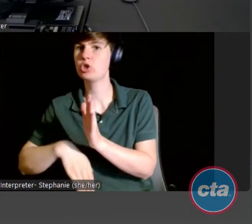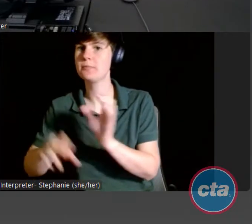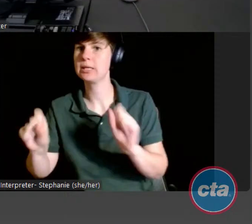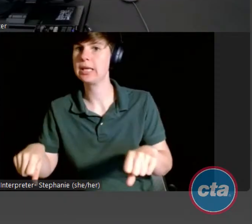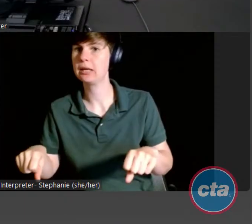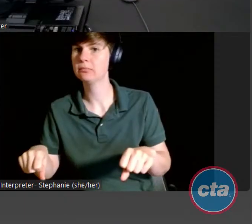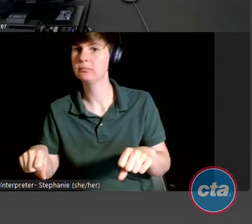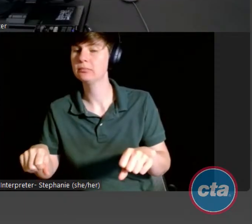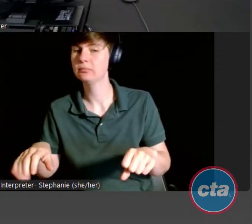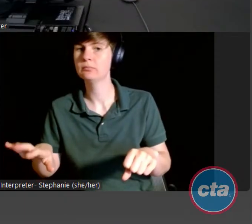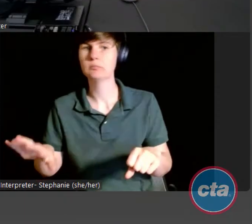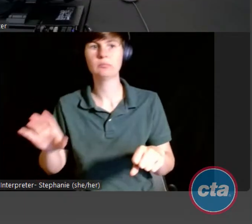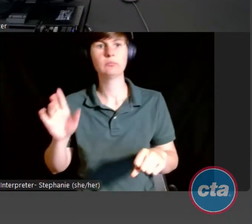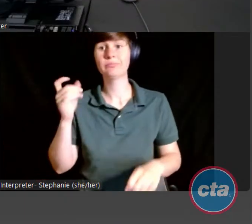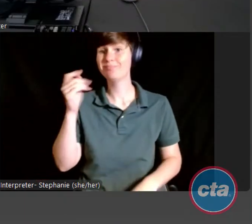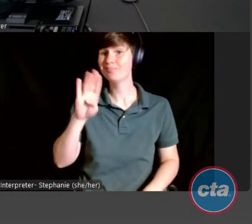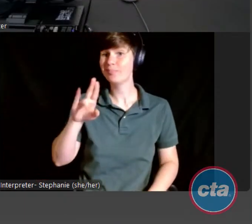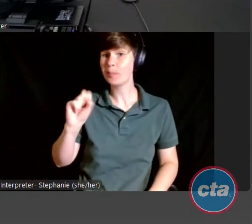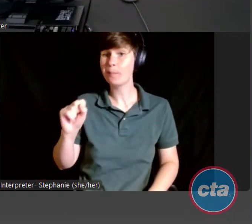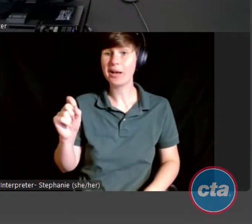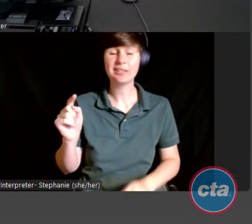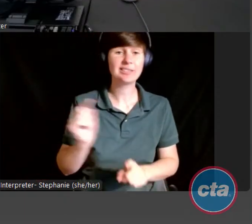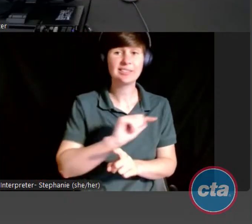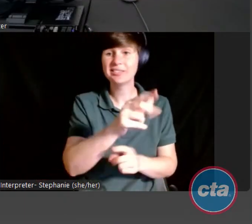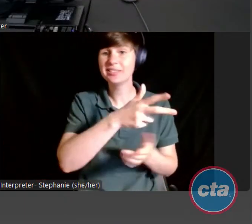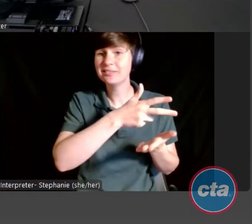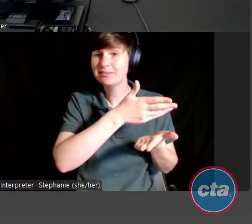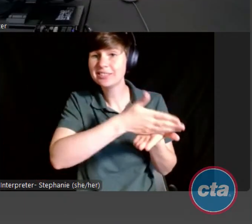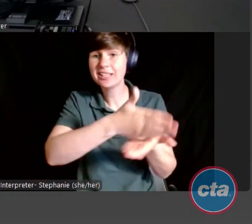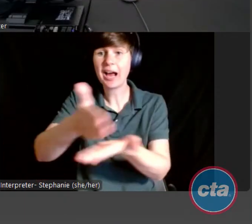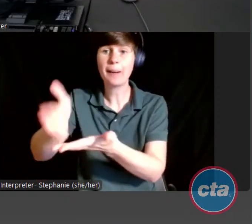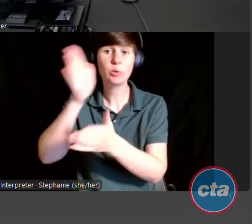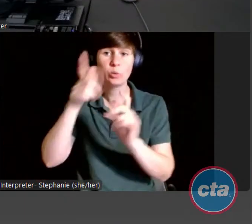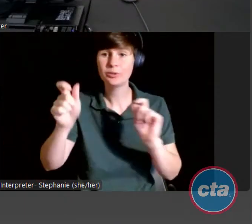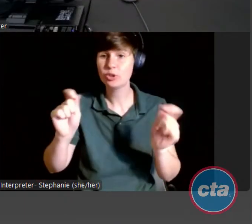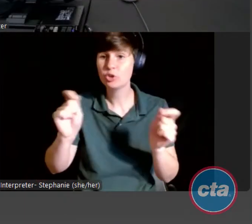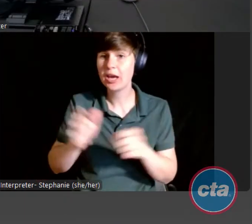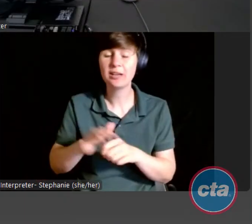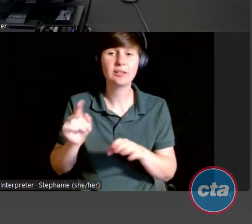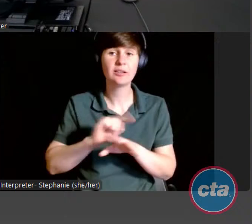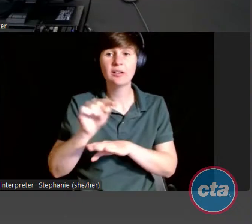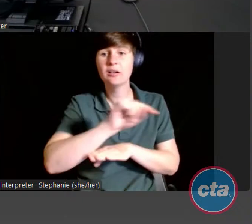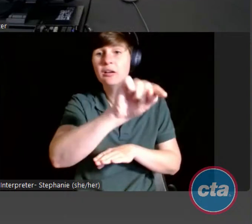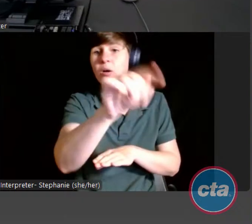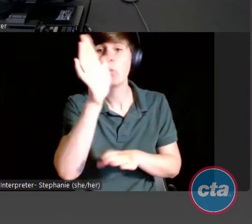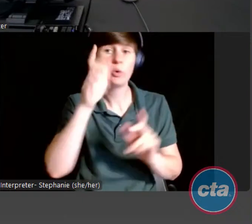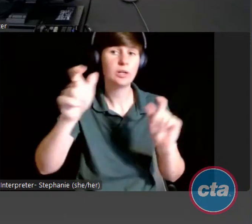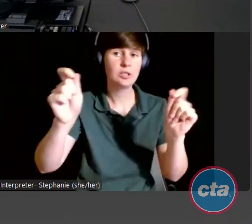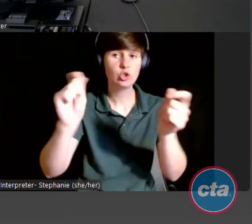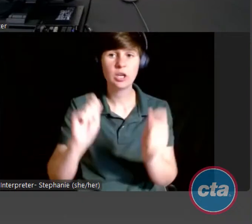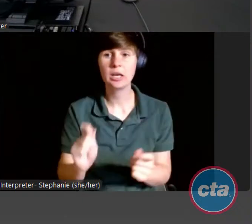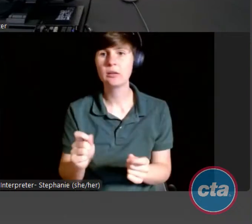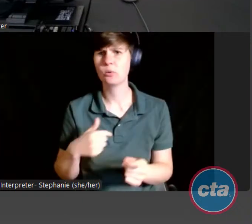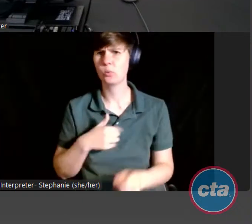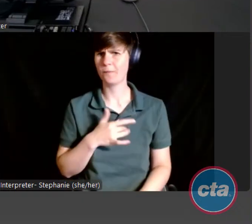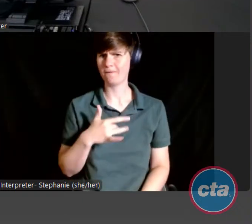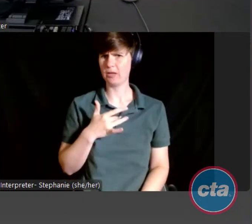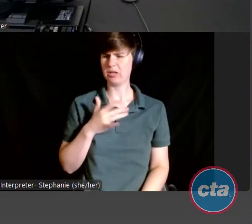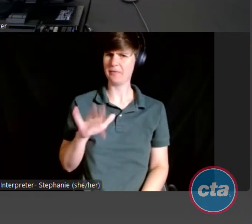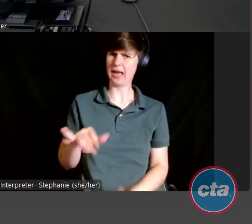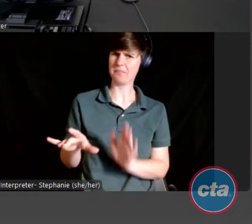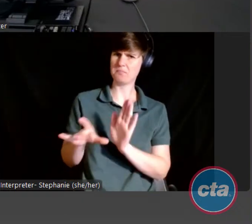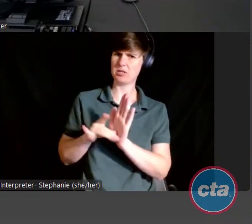because of how many different route combinations there are across the network, we felt like decals were the best option for